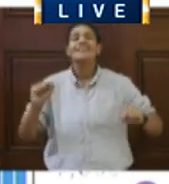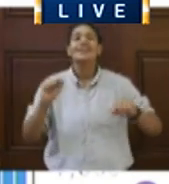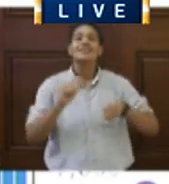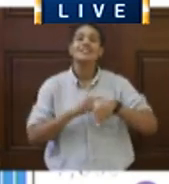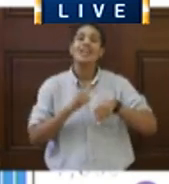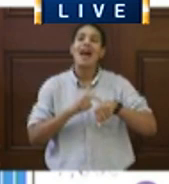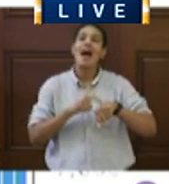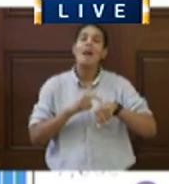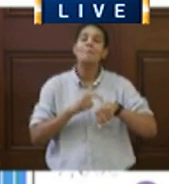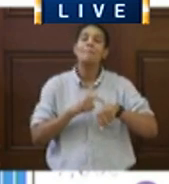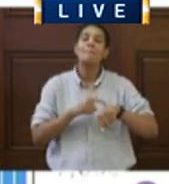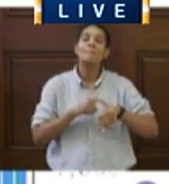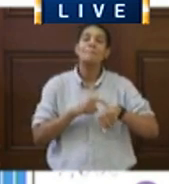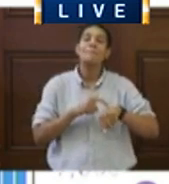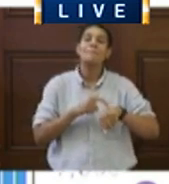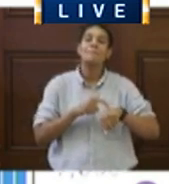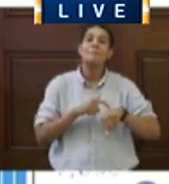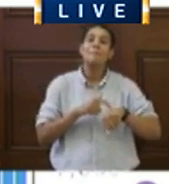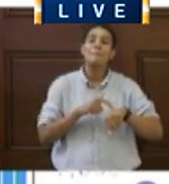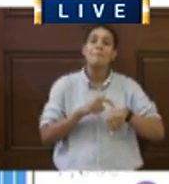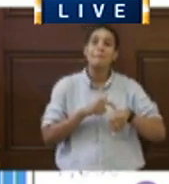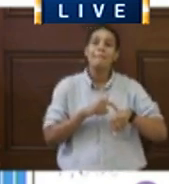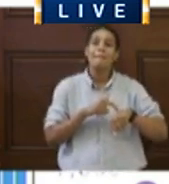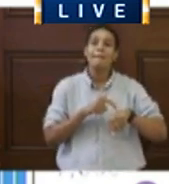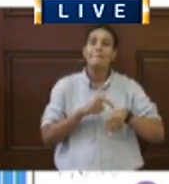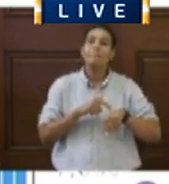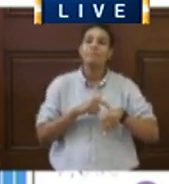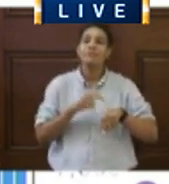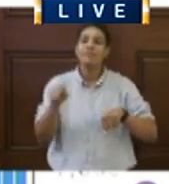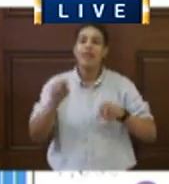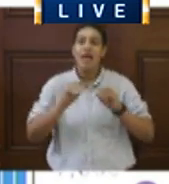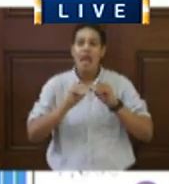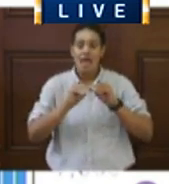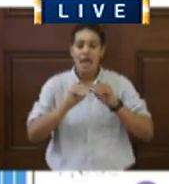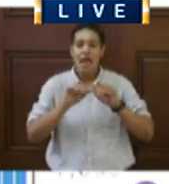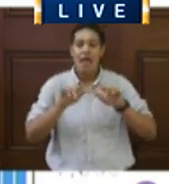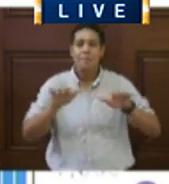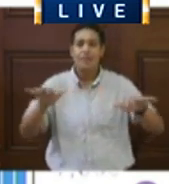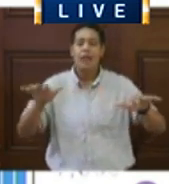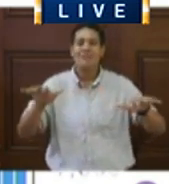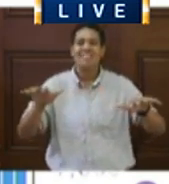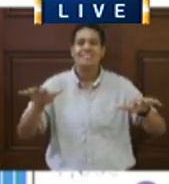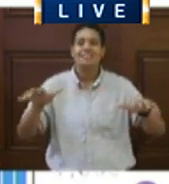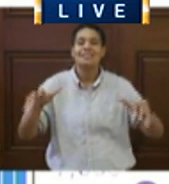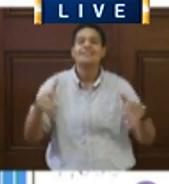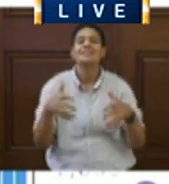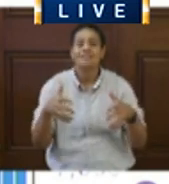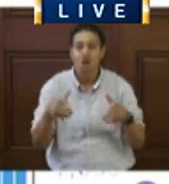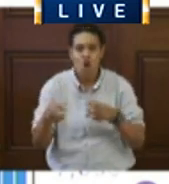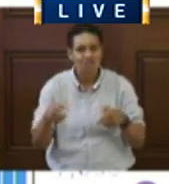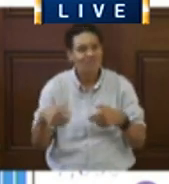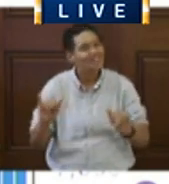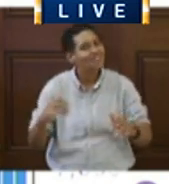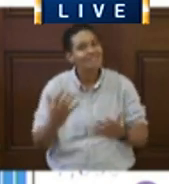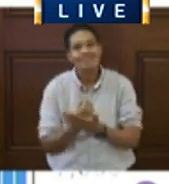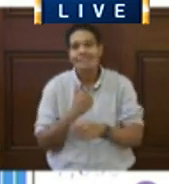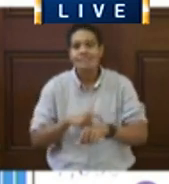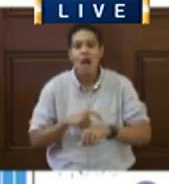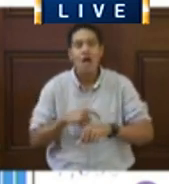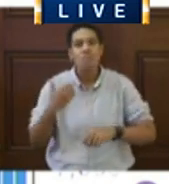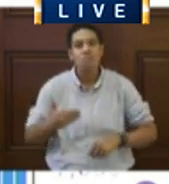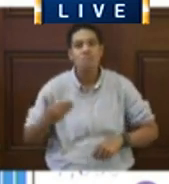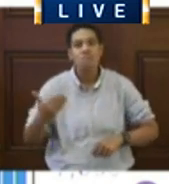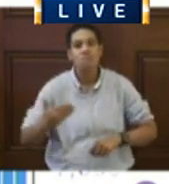bring the epidemic under control. So you would be looking at